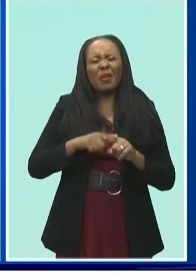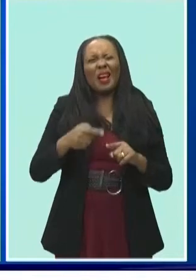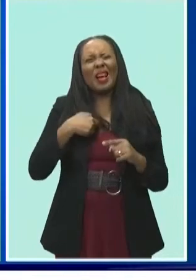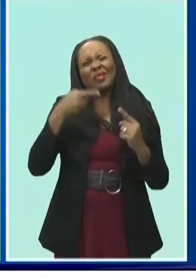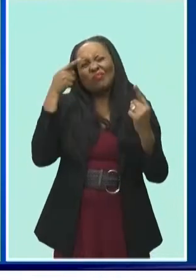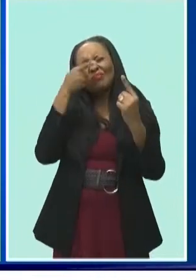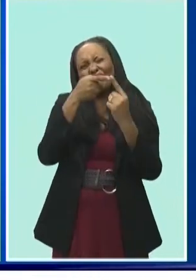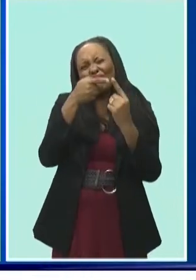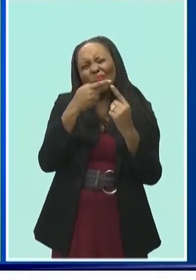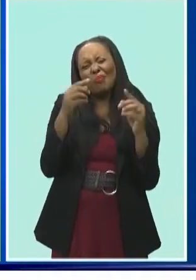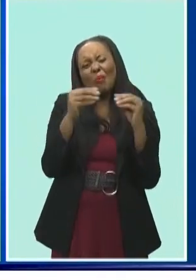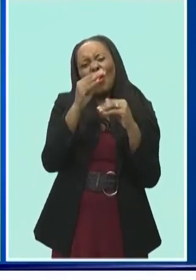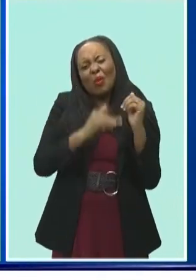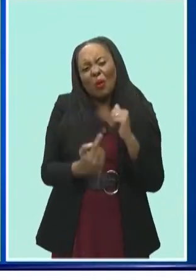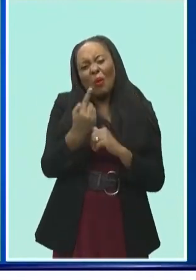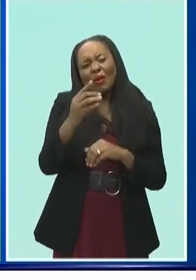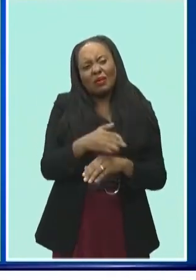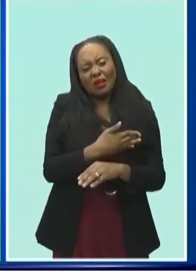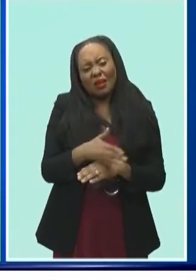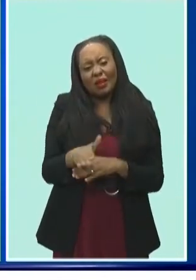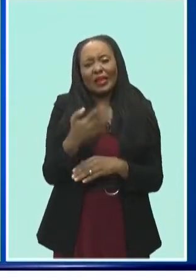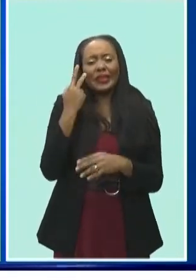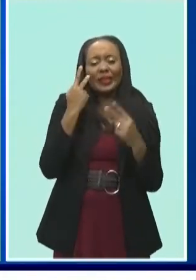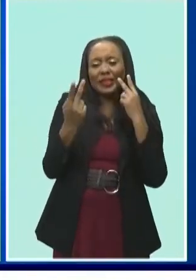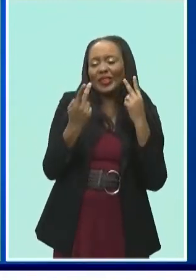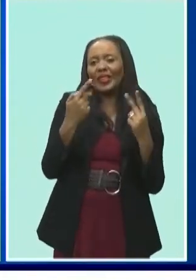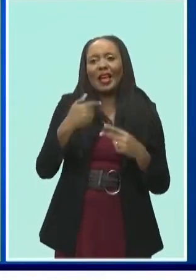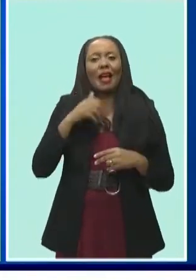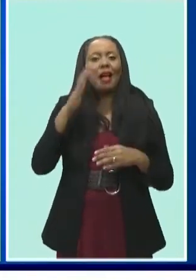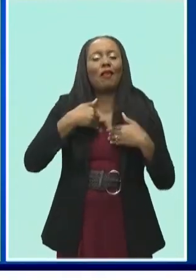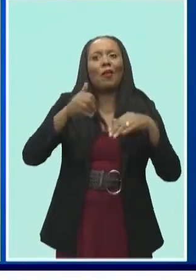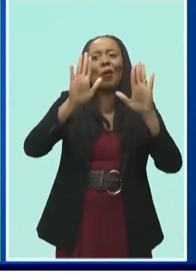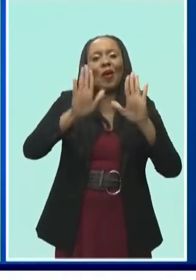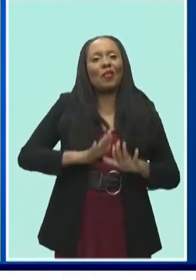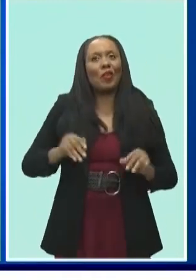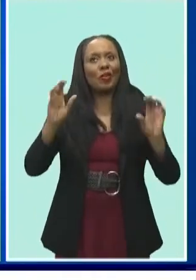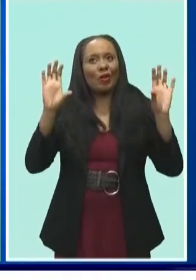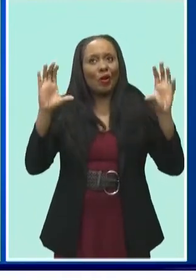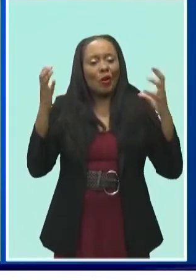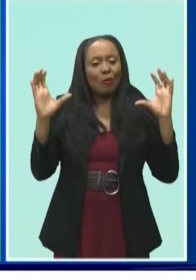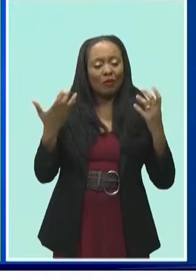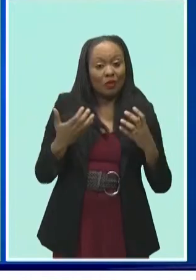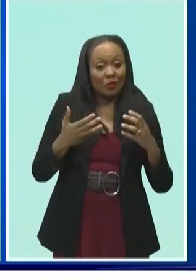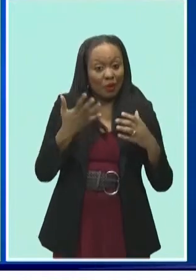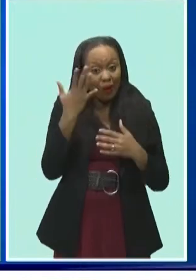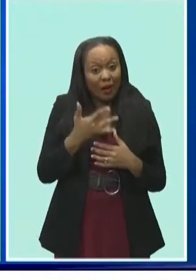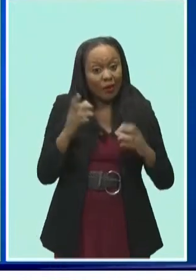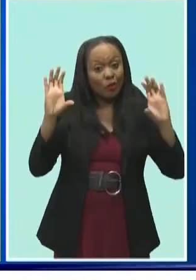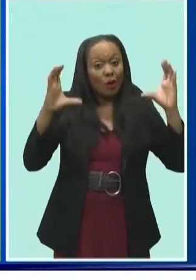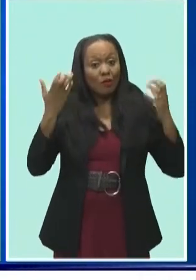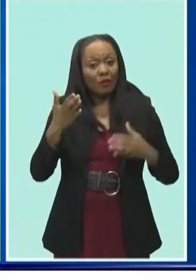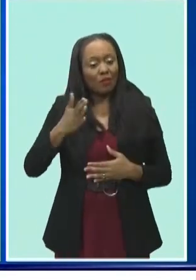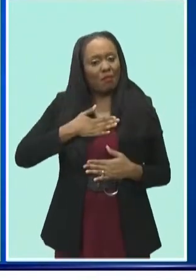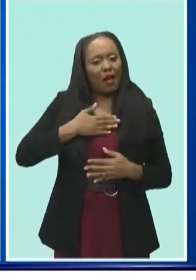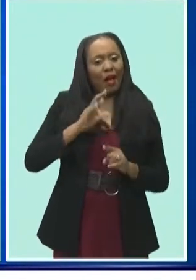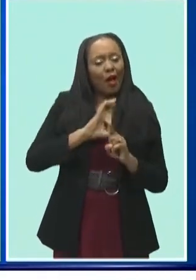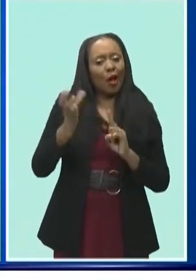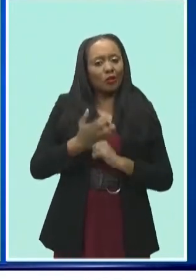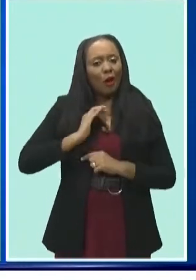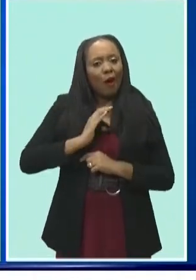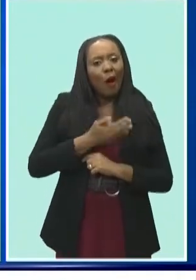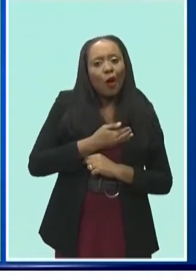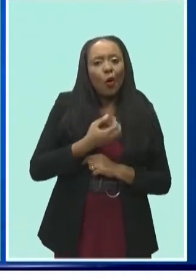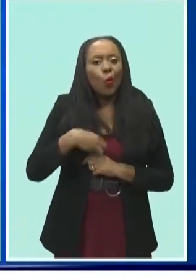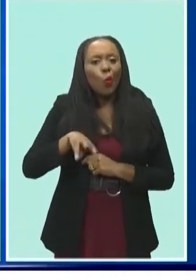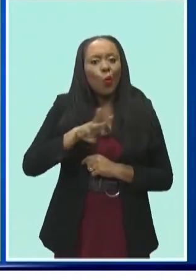year. We'll see how it goes. Either way, I'm going to have a great crop over because this is our culture. This belongs to we, and I